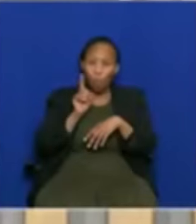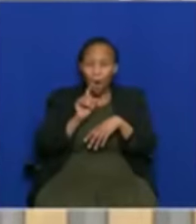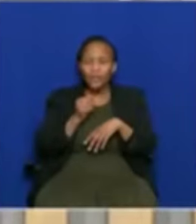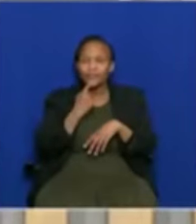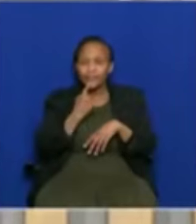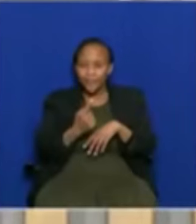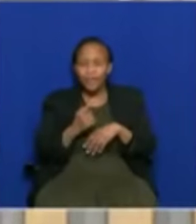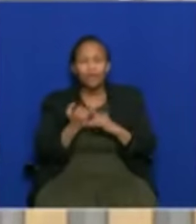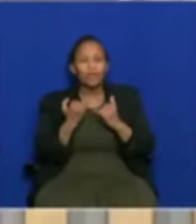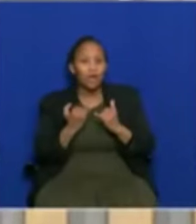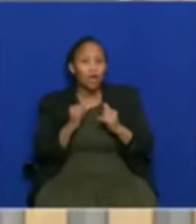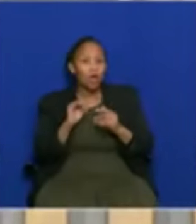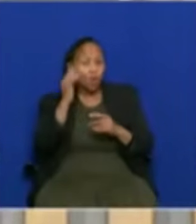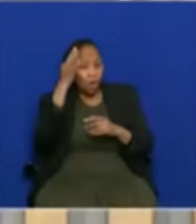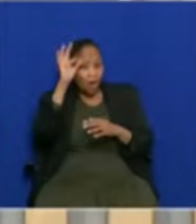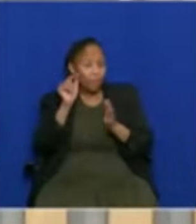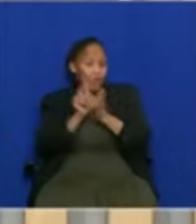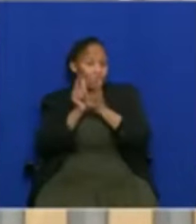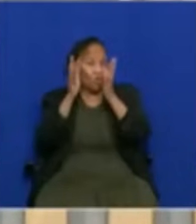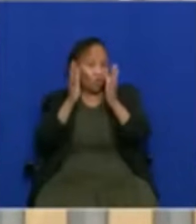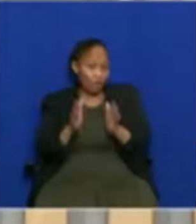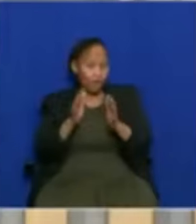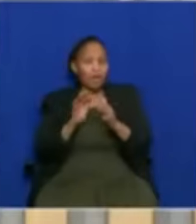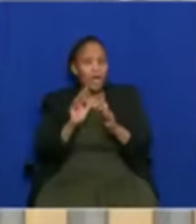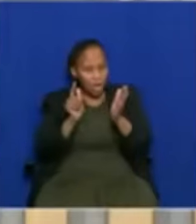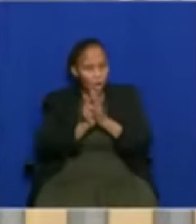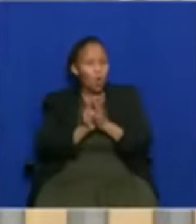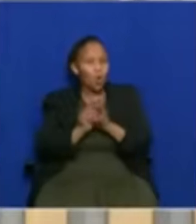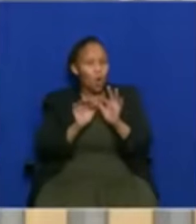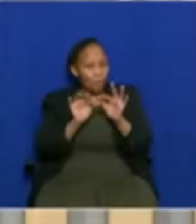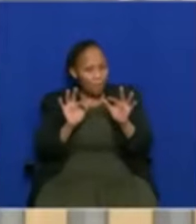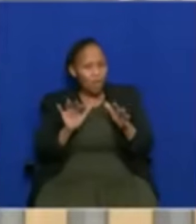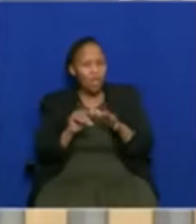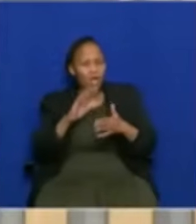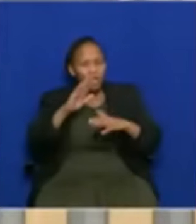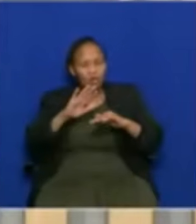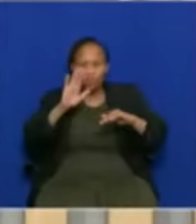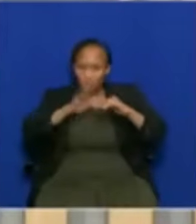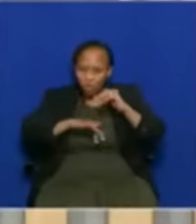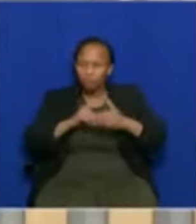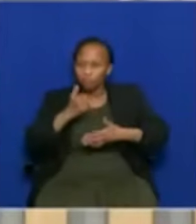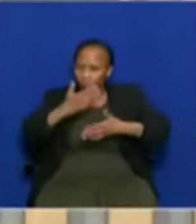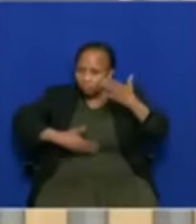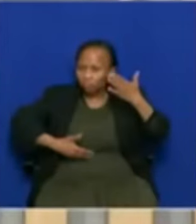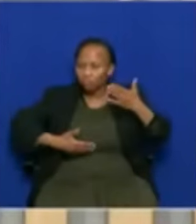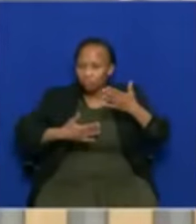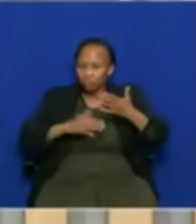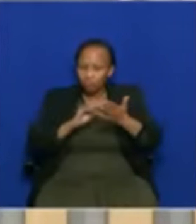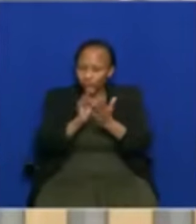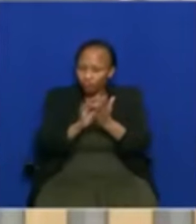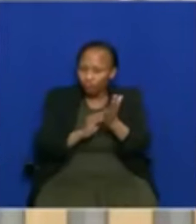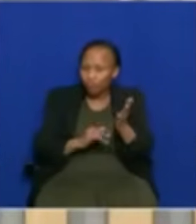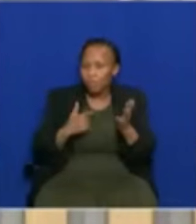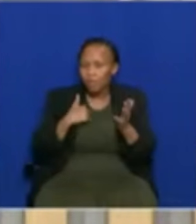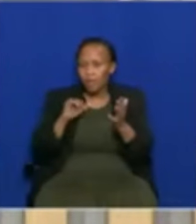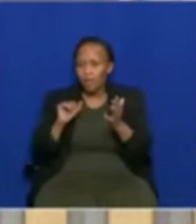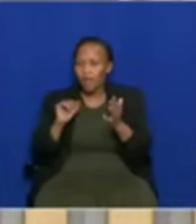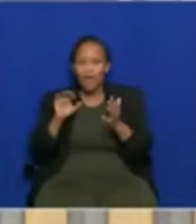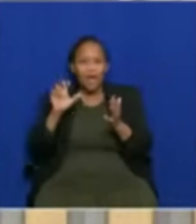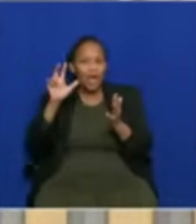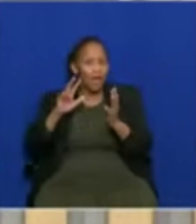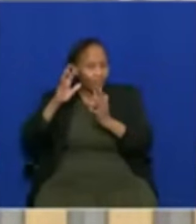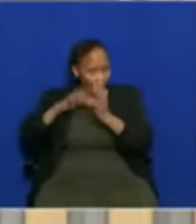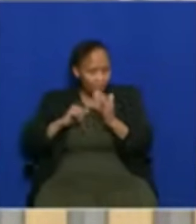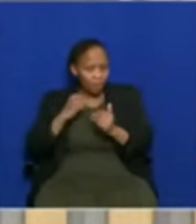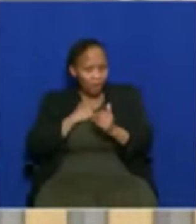the legal-minded people that put the charges together. I have my affidavit. I've explained it to Chair and